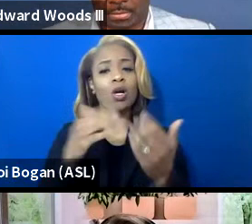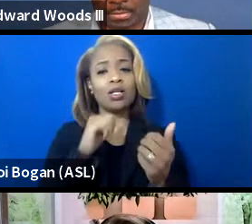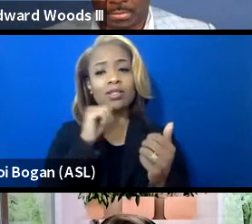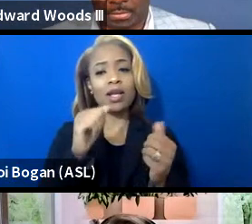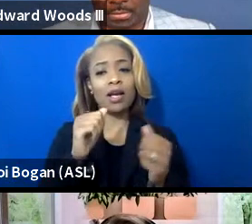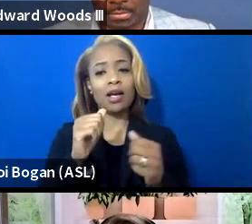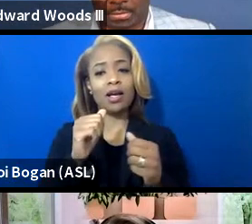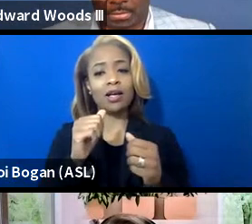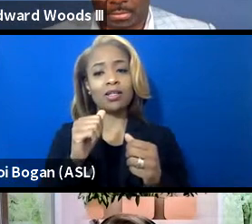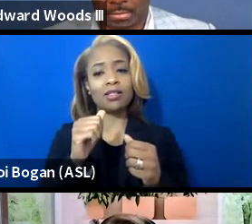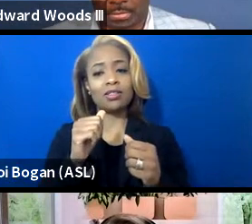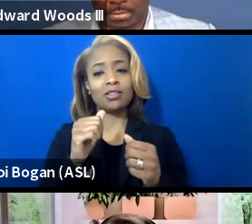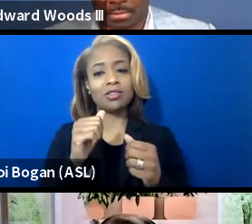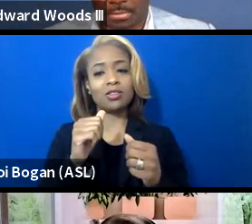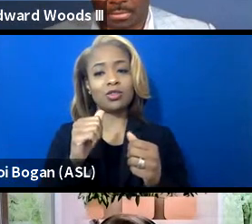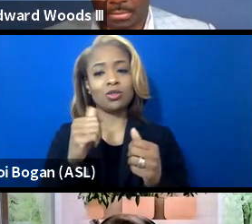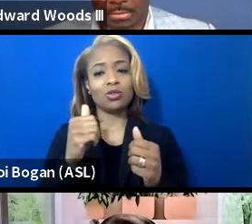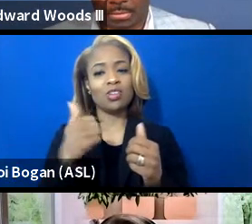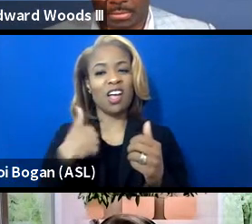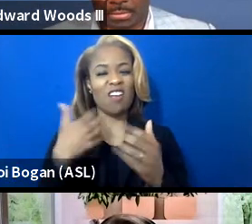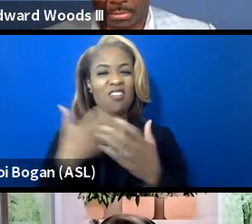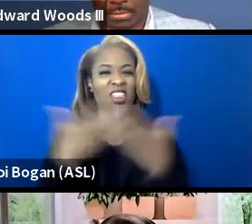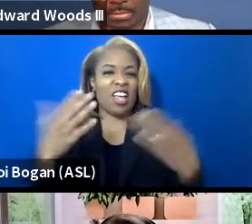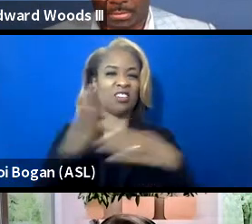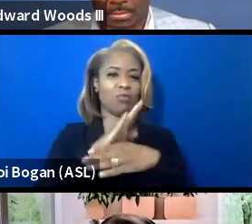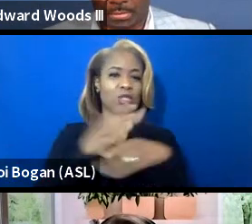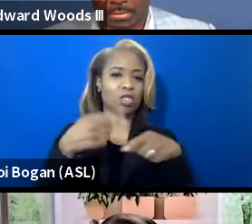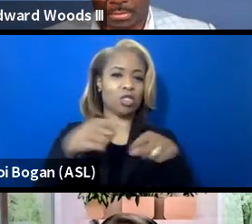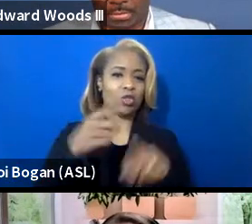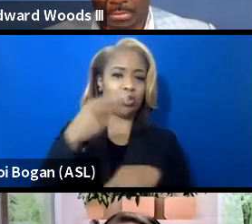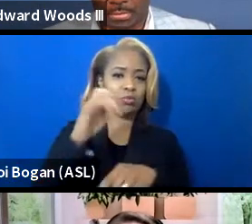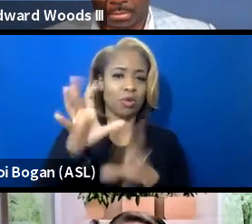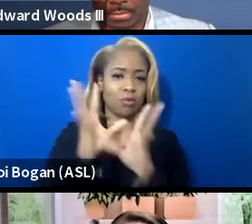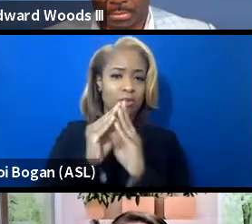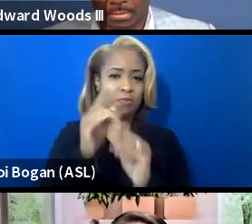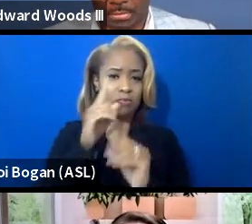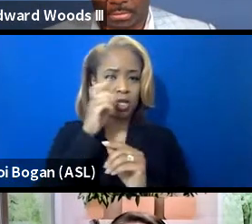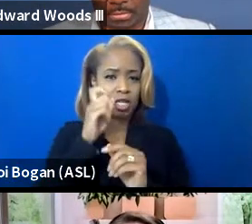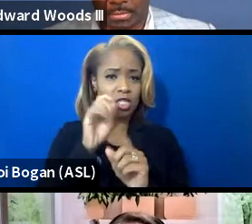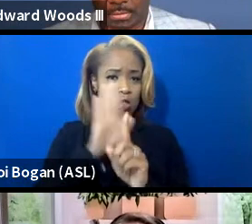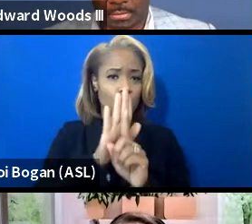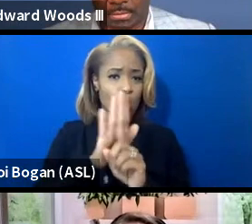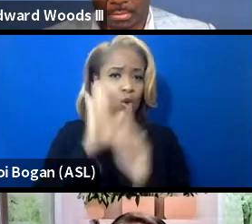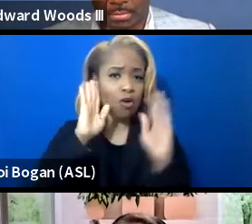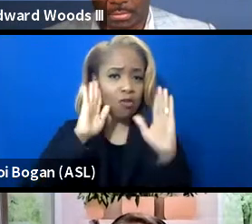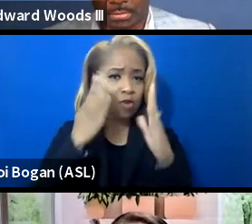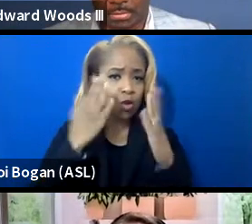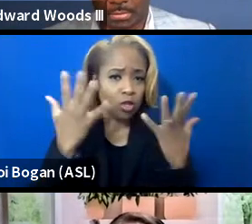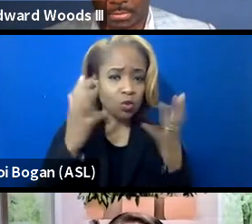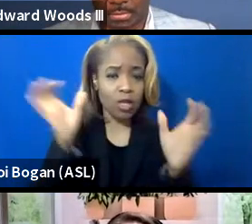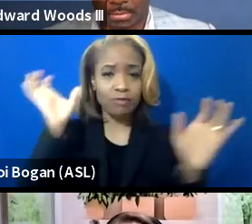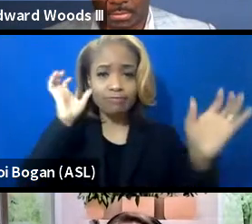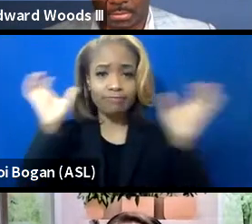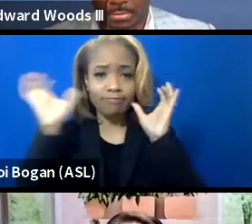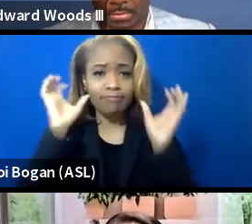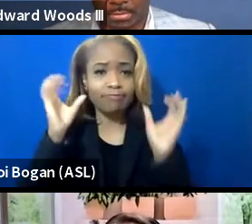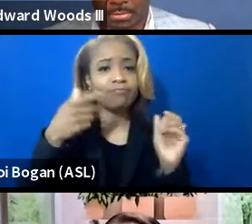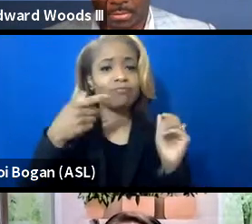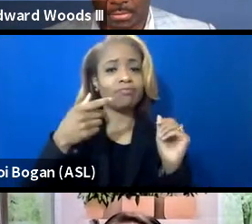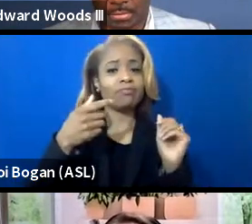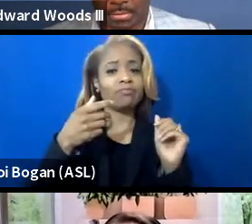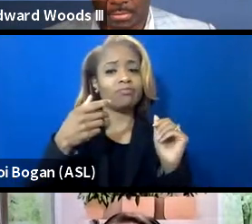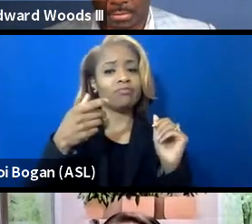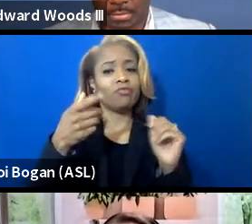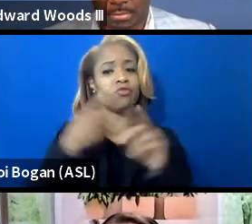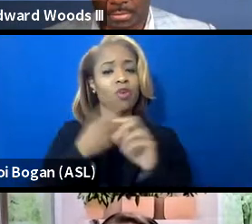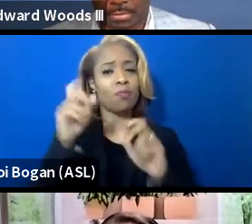forth a lot of business during the public hearings because we know that your focus needs to be solely on public hearings and we need